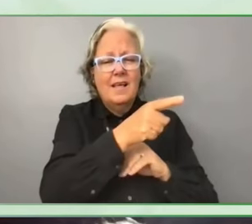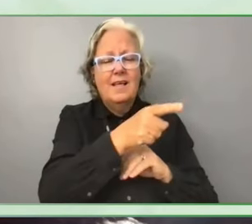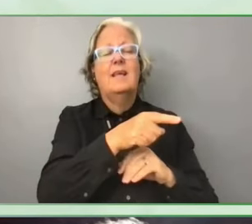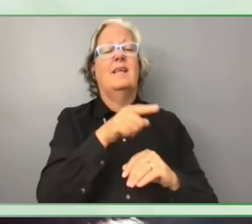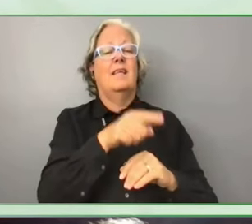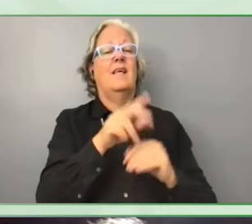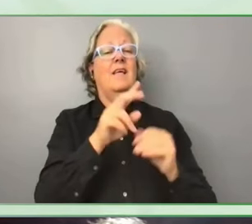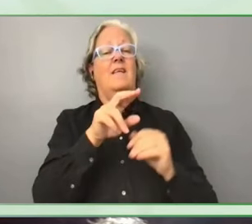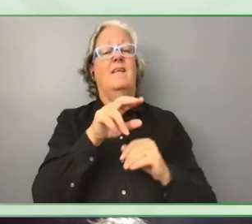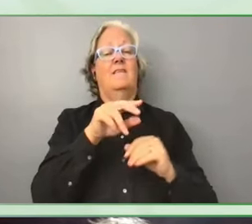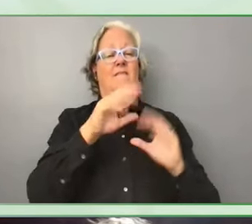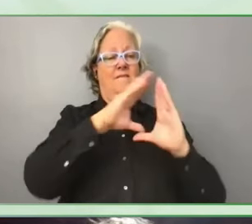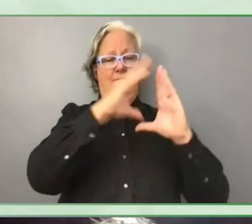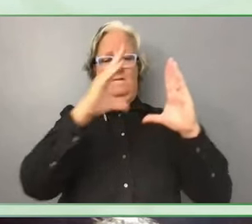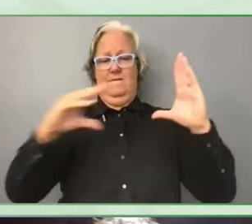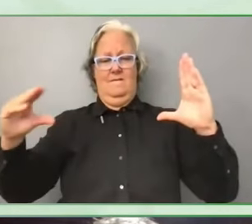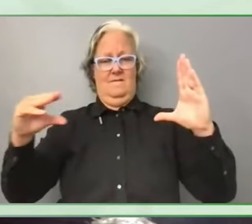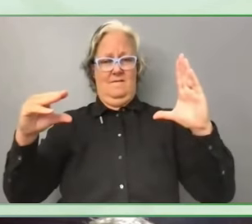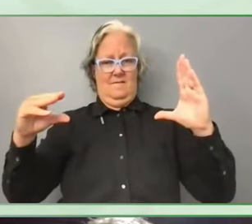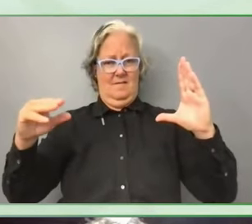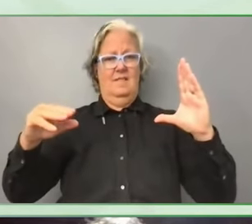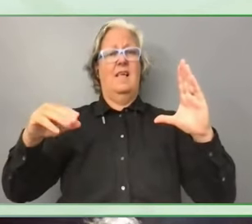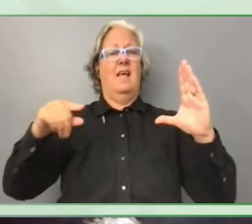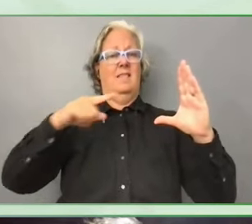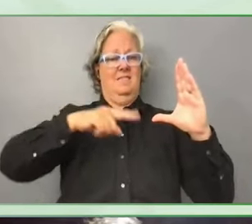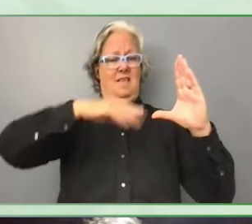Victoria, right down the bottom of Australia.